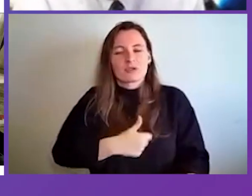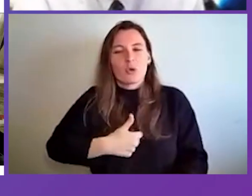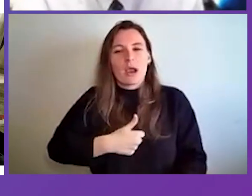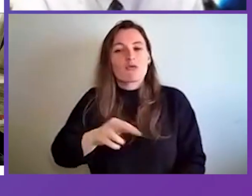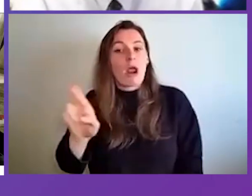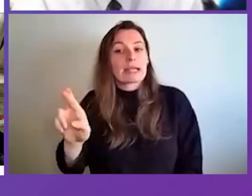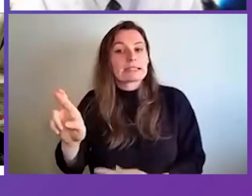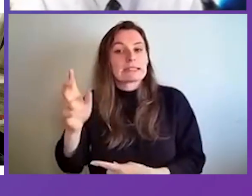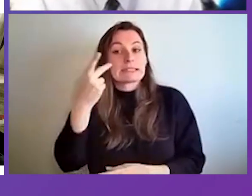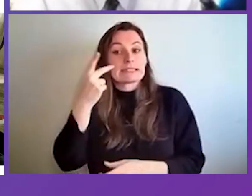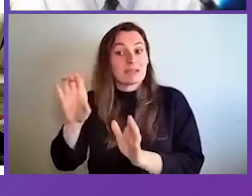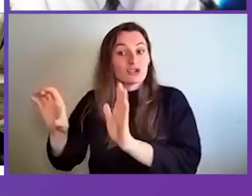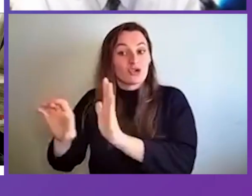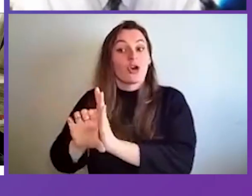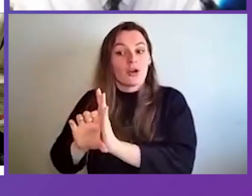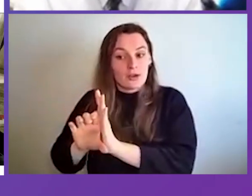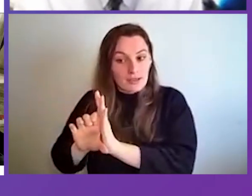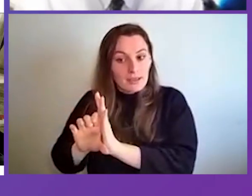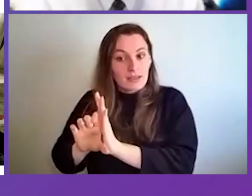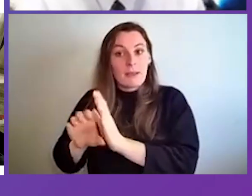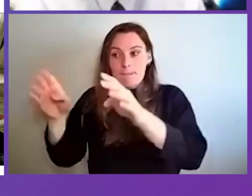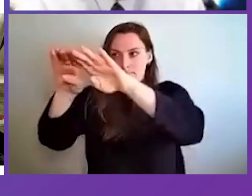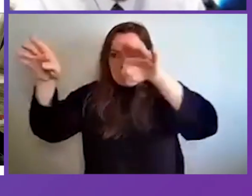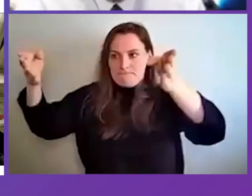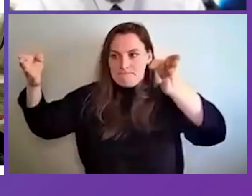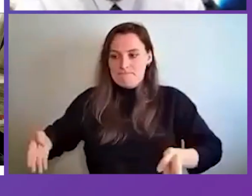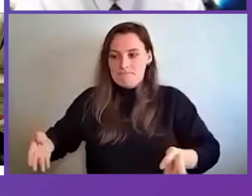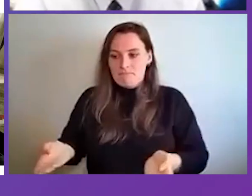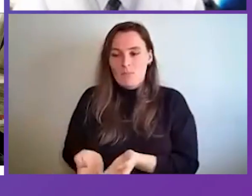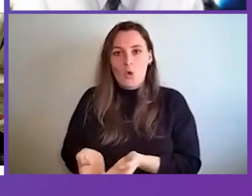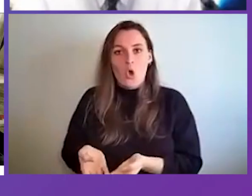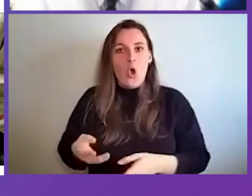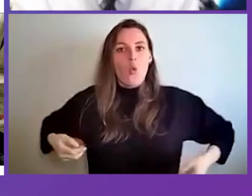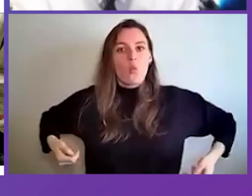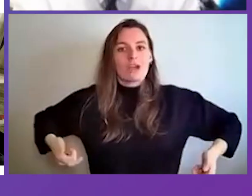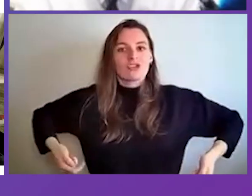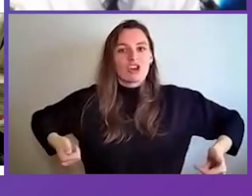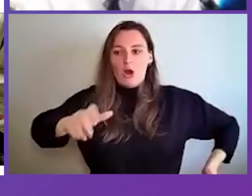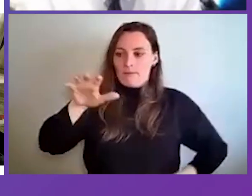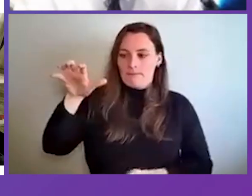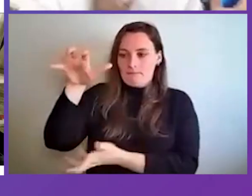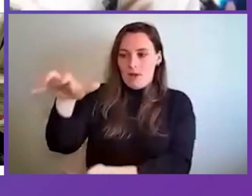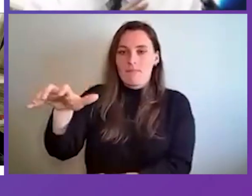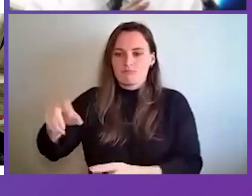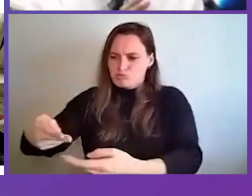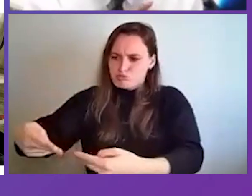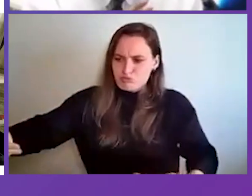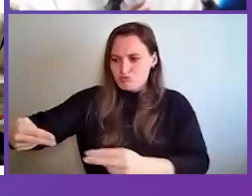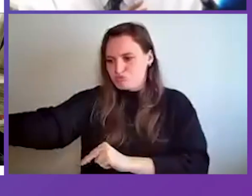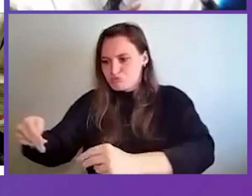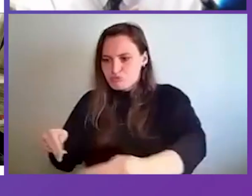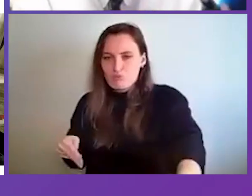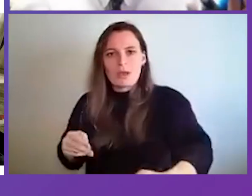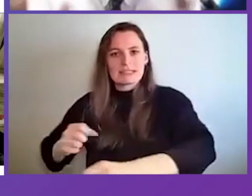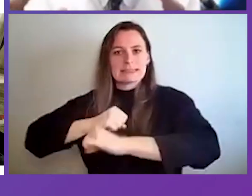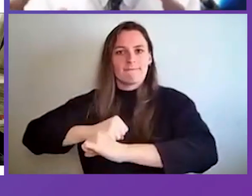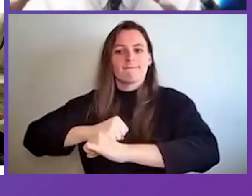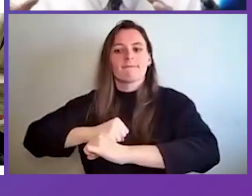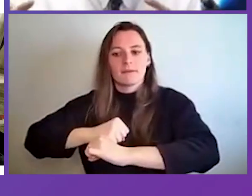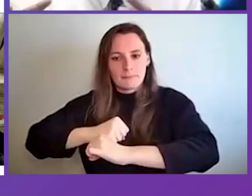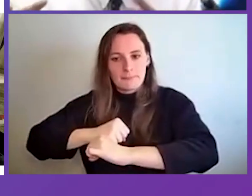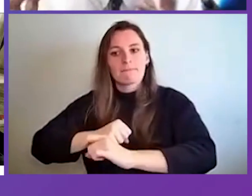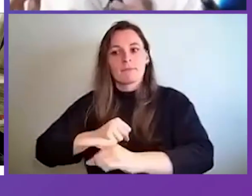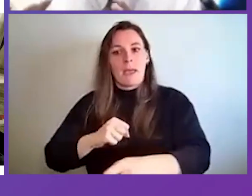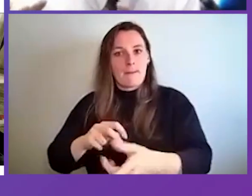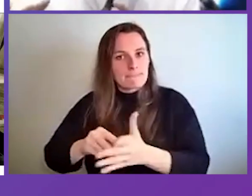screen, you can see a container and a wheelchair strapped into a container. That whole container going into the wide body aircraft means that the wheelchair